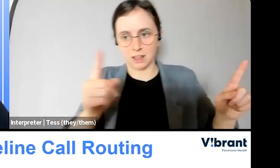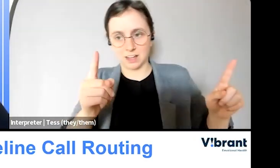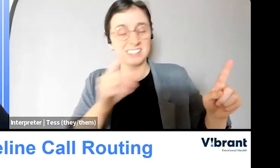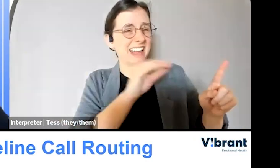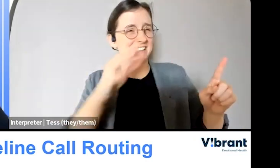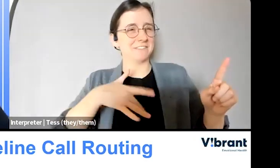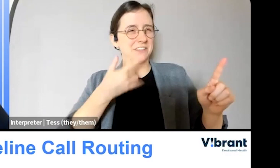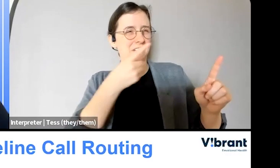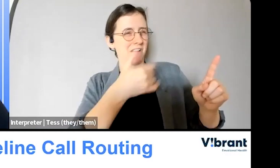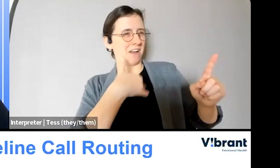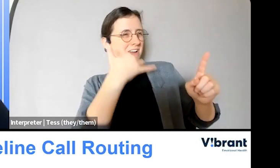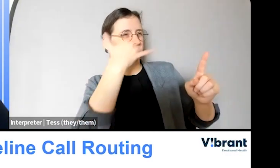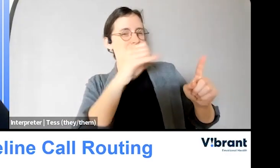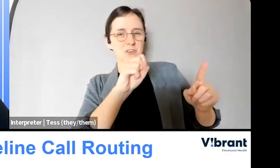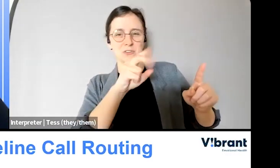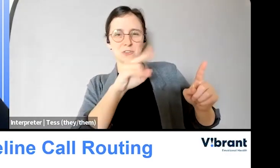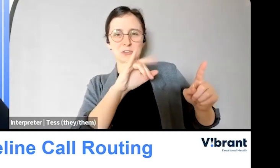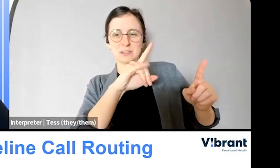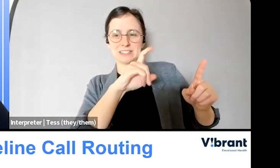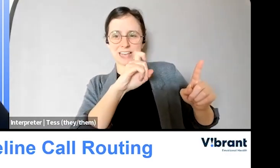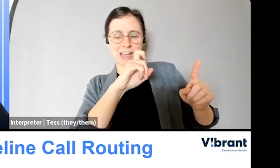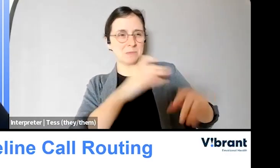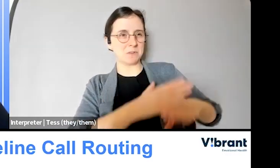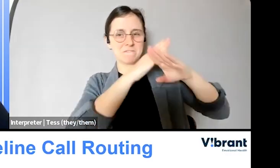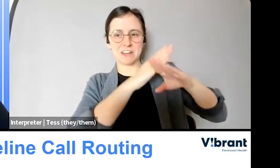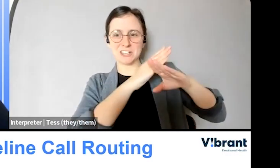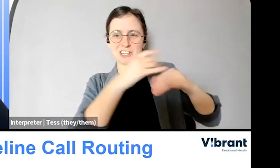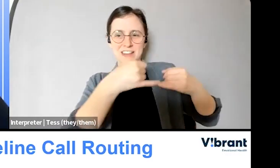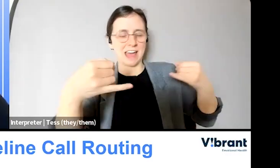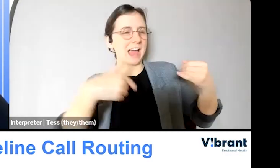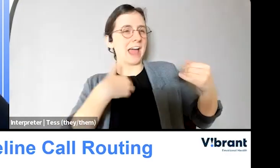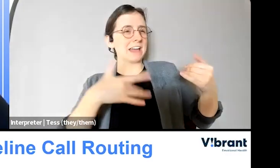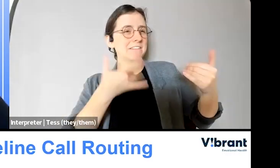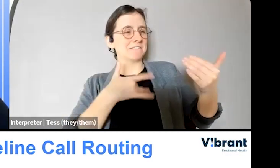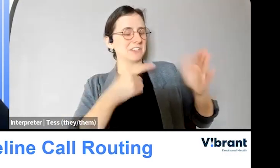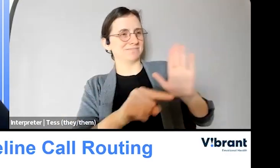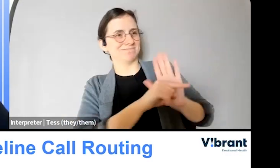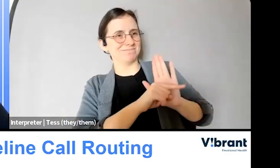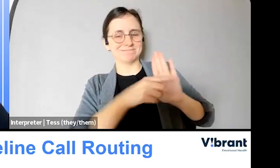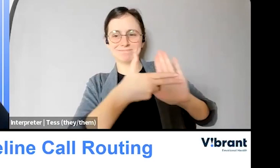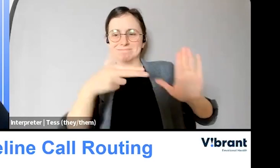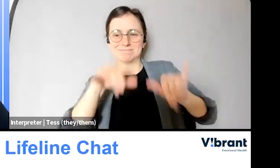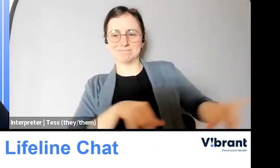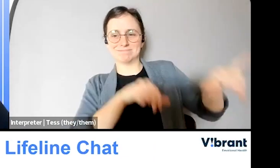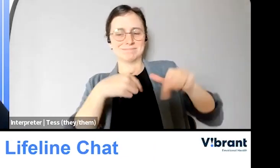prevention line or other stigma that may exist around mental health crisis. Next slide, please.